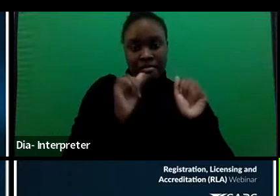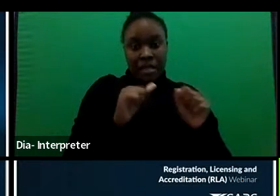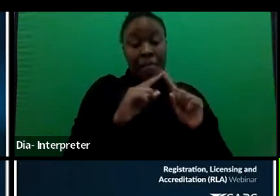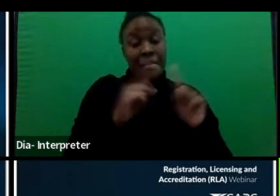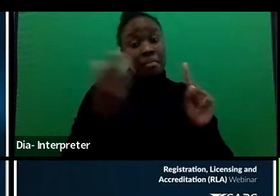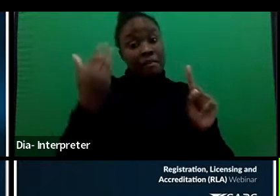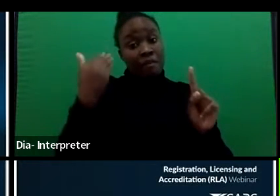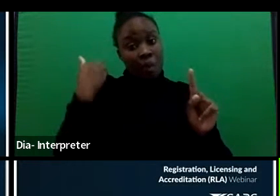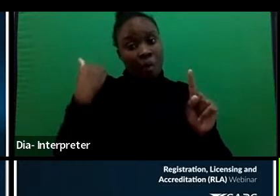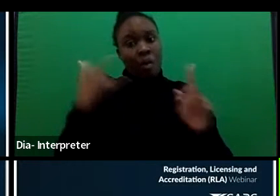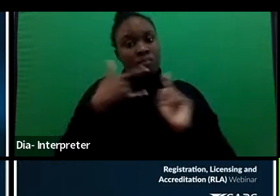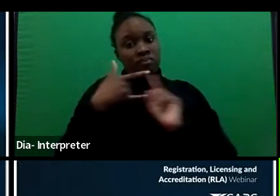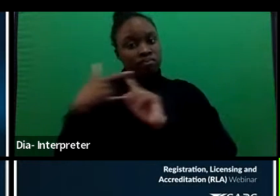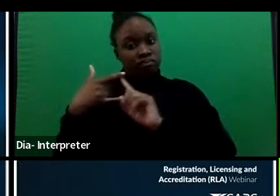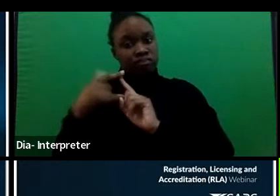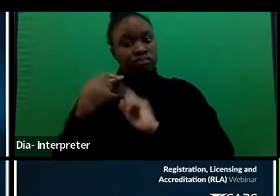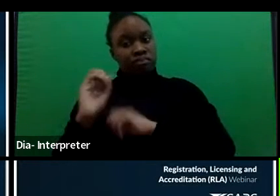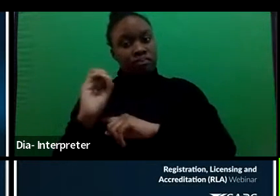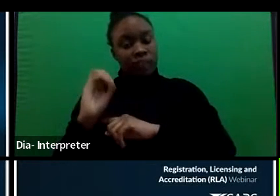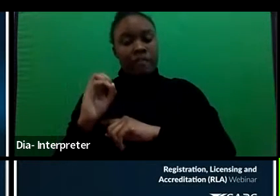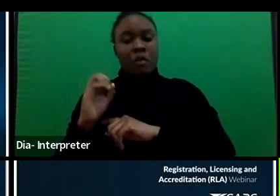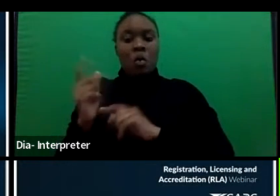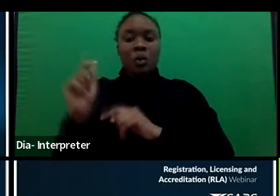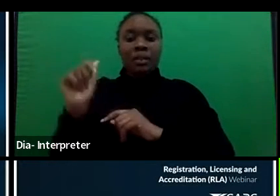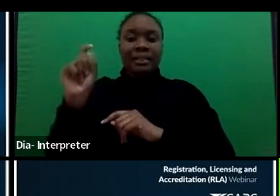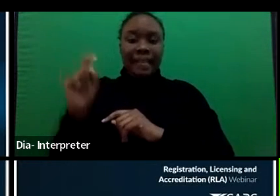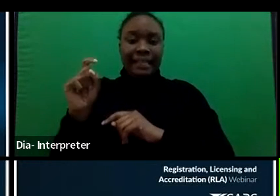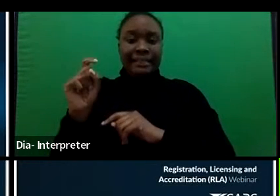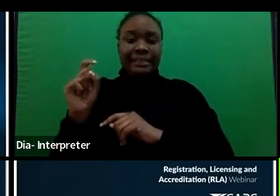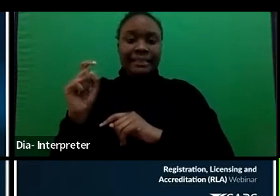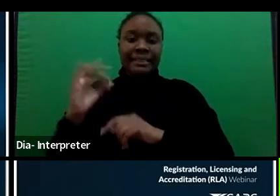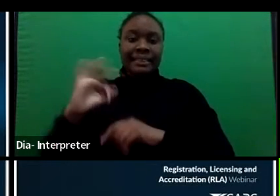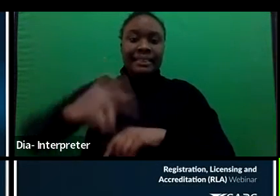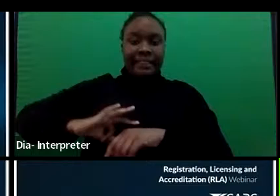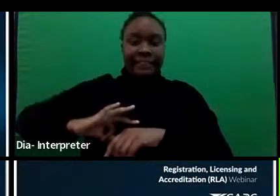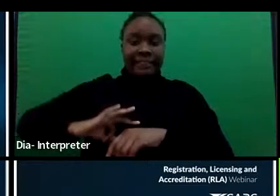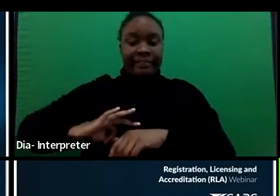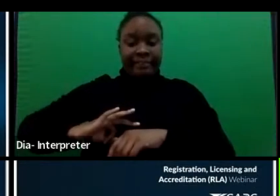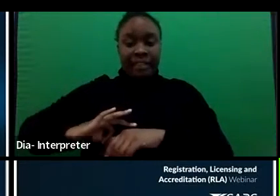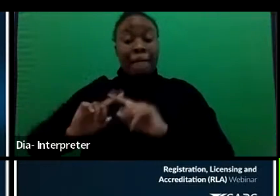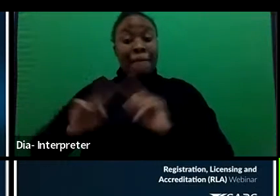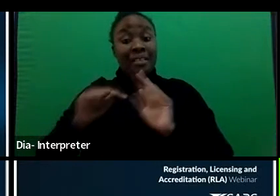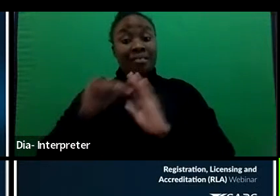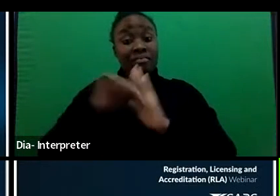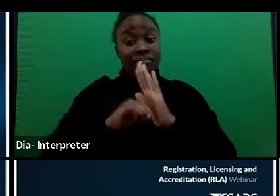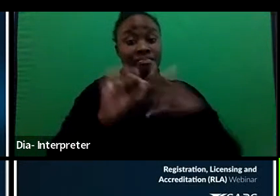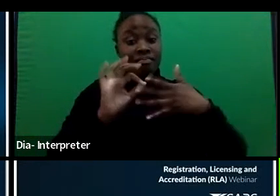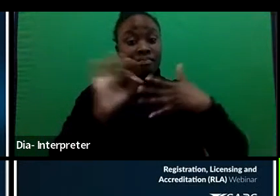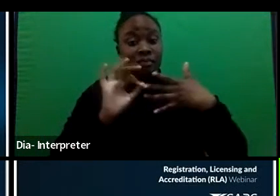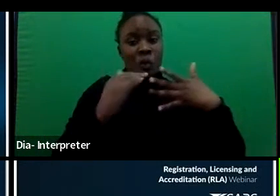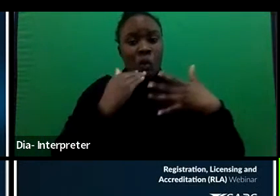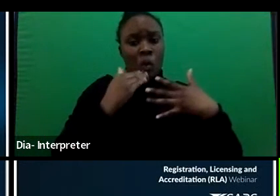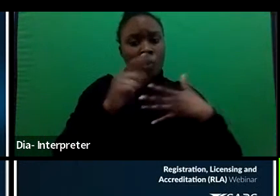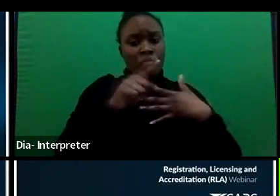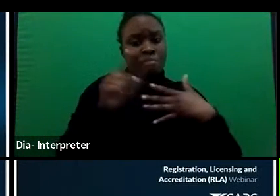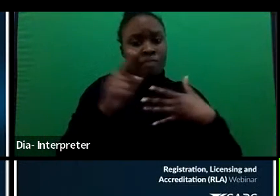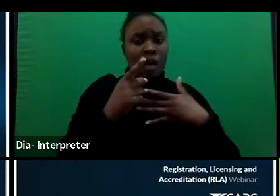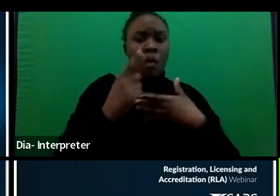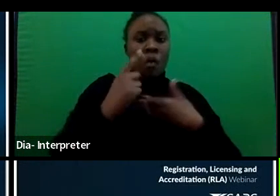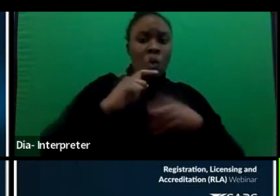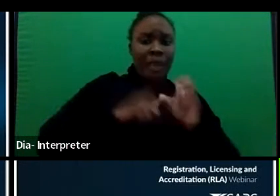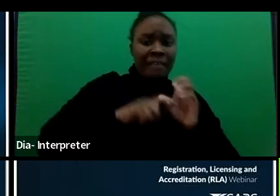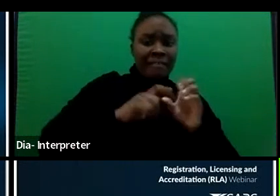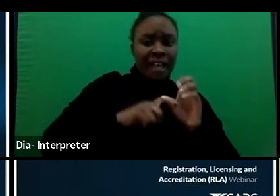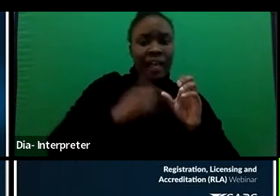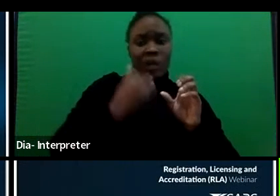a webinar on tax incentives. So the details on turnover tax, on who qualifies, who is